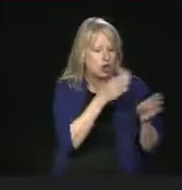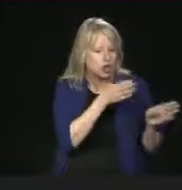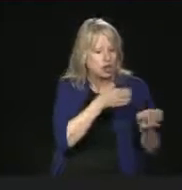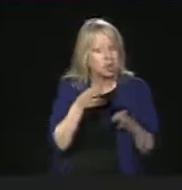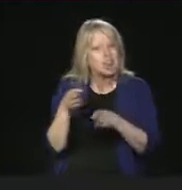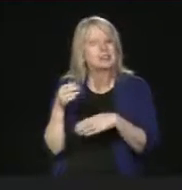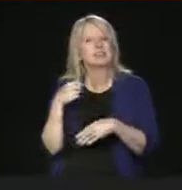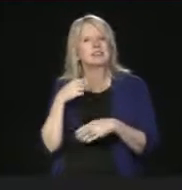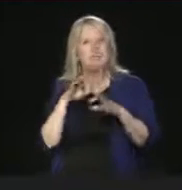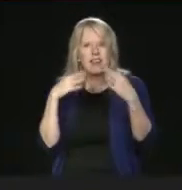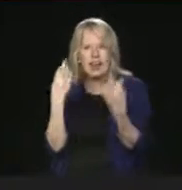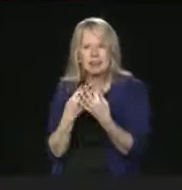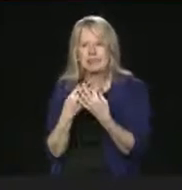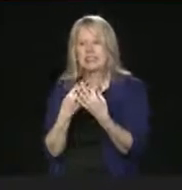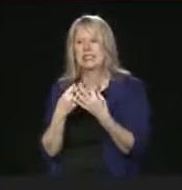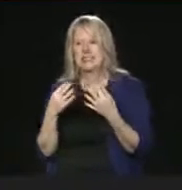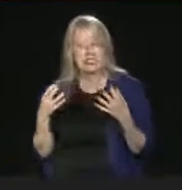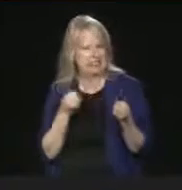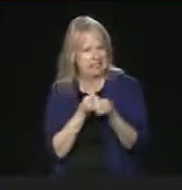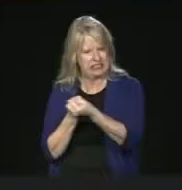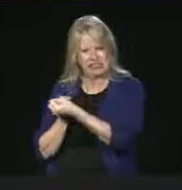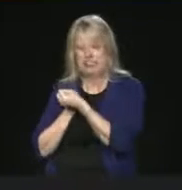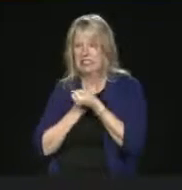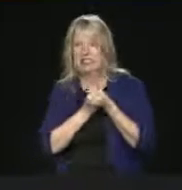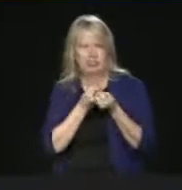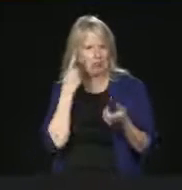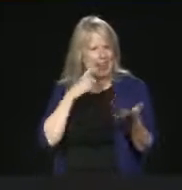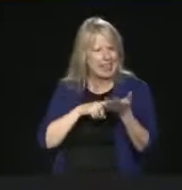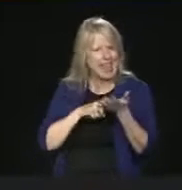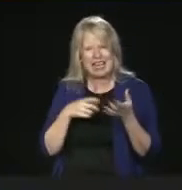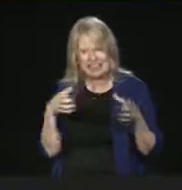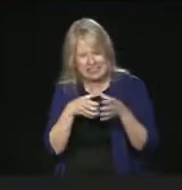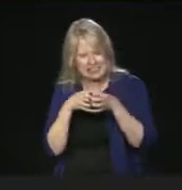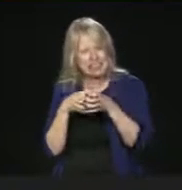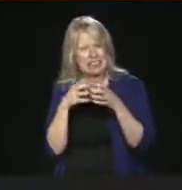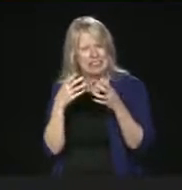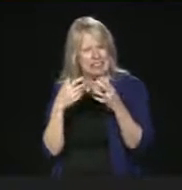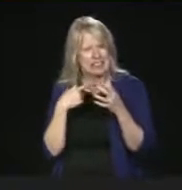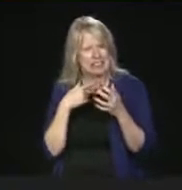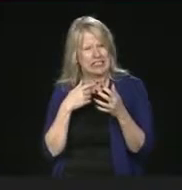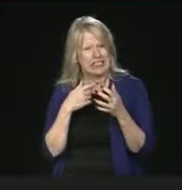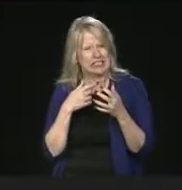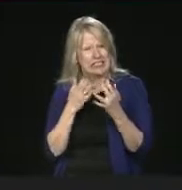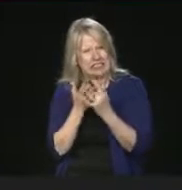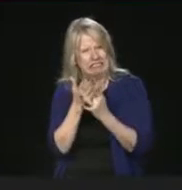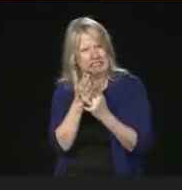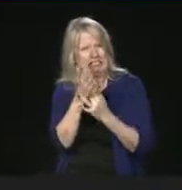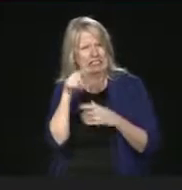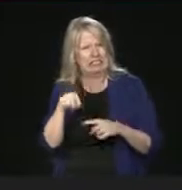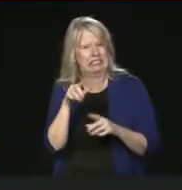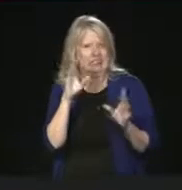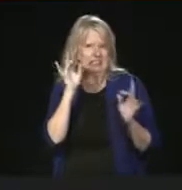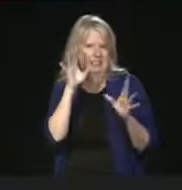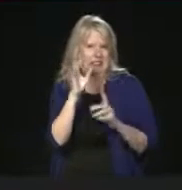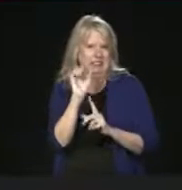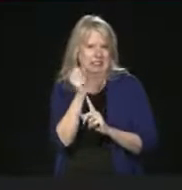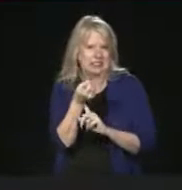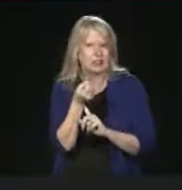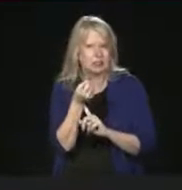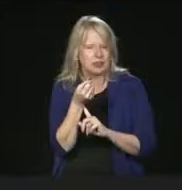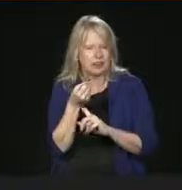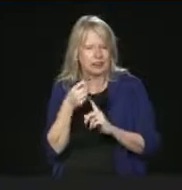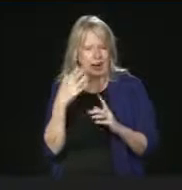that the idea will be to come through this situation and during this period